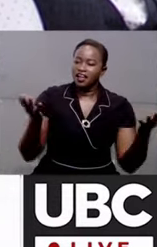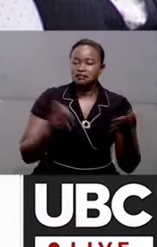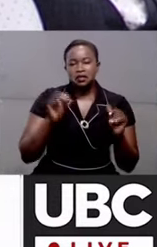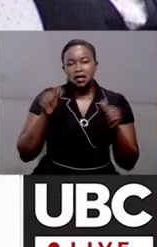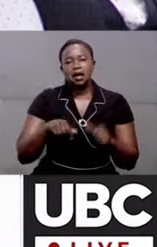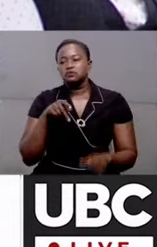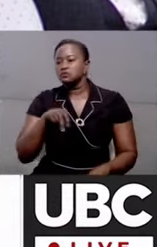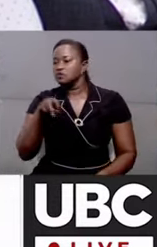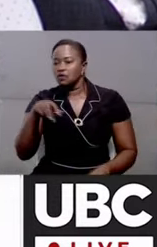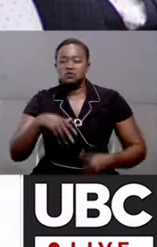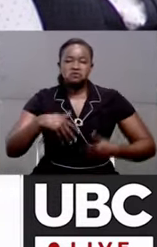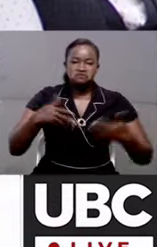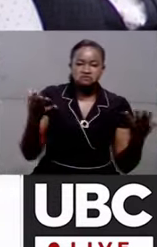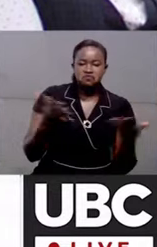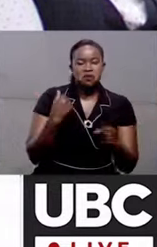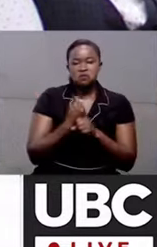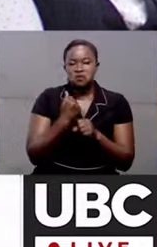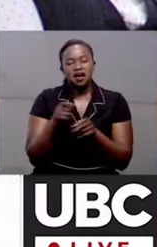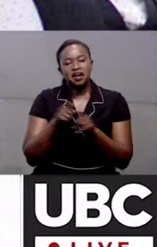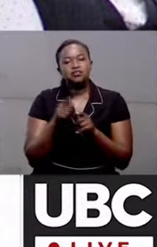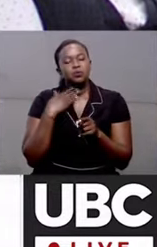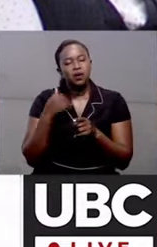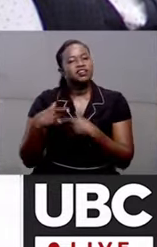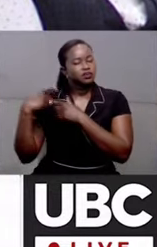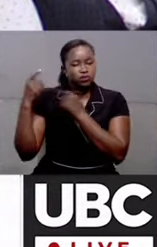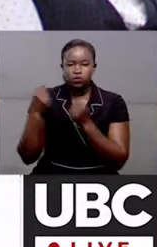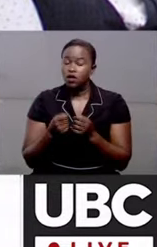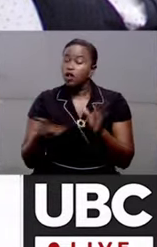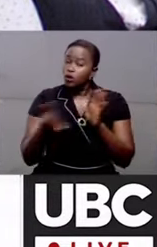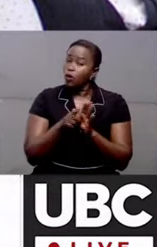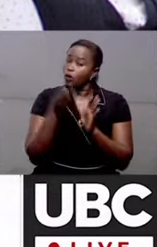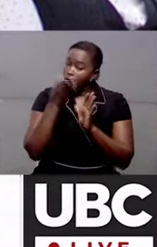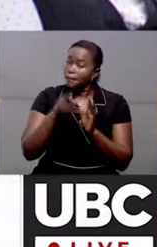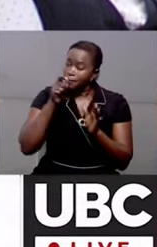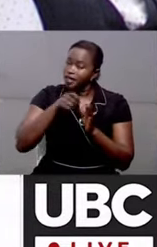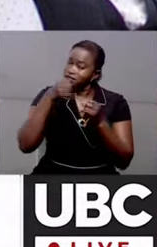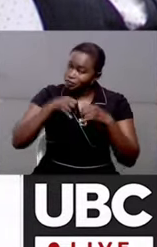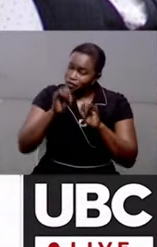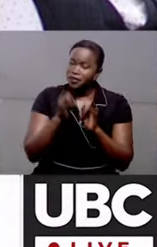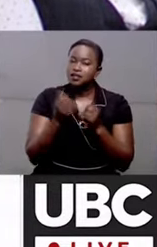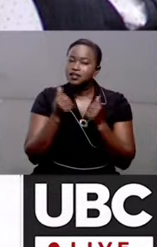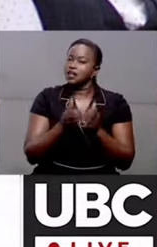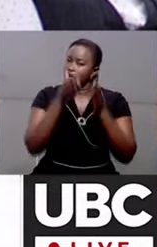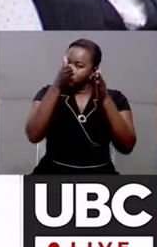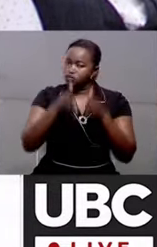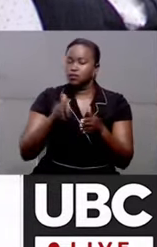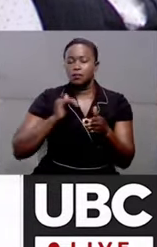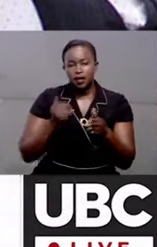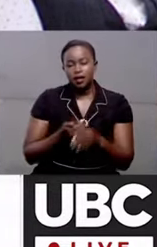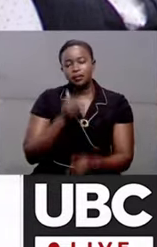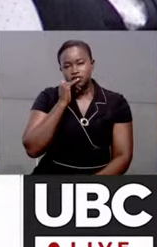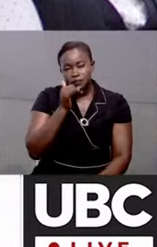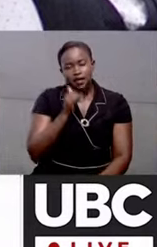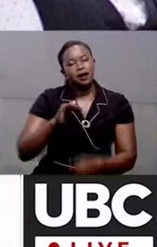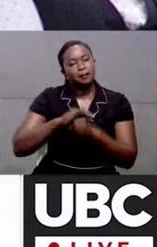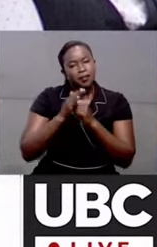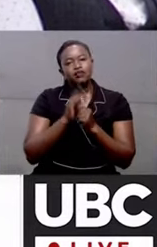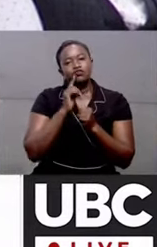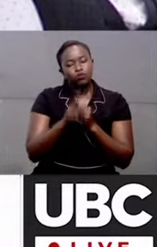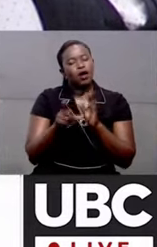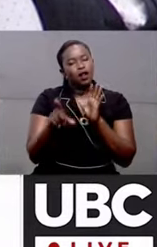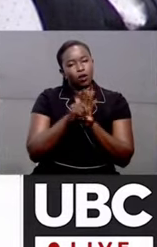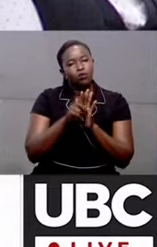walk and do his things and get away. The law is there and it must be implemented. And it is you, Madam Speaker, who should ensure that these laws are